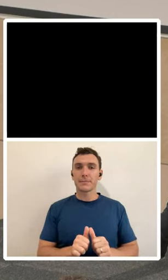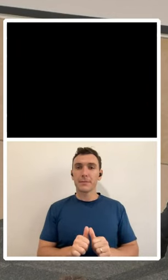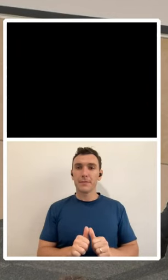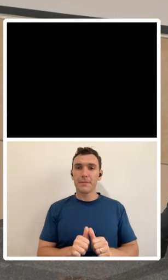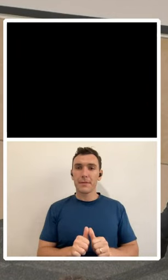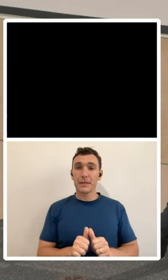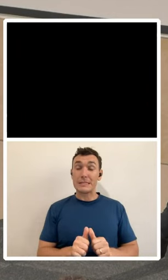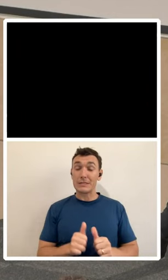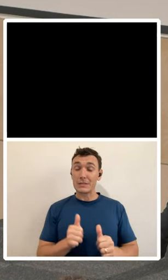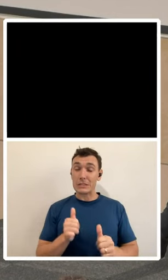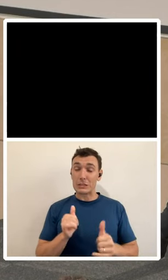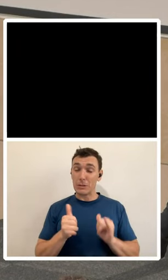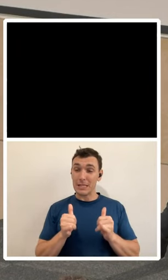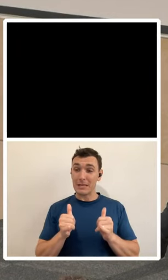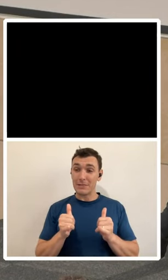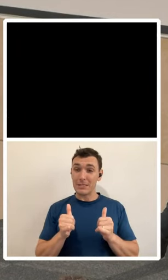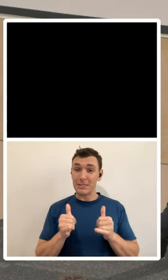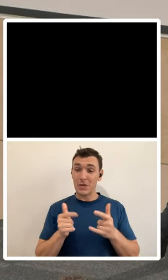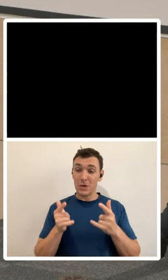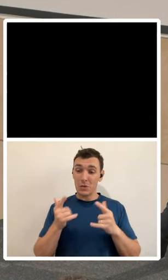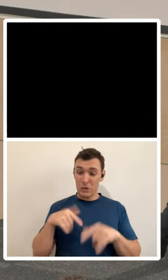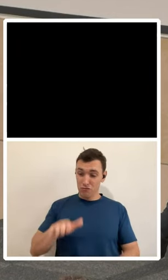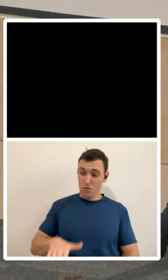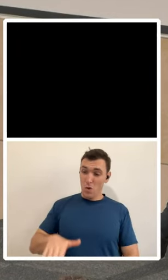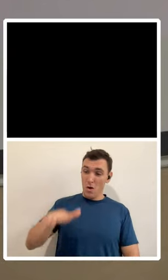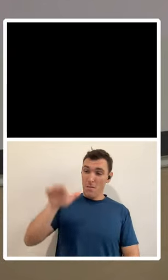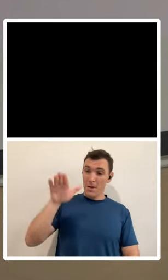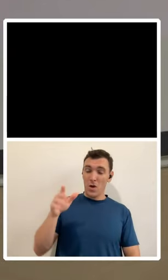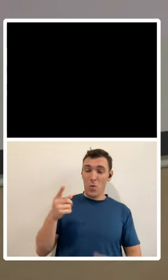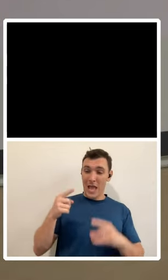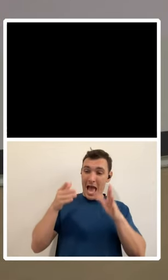And I think that's a lie. This was the only